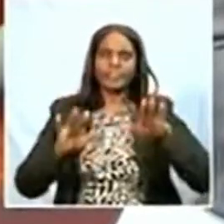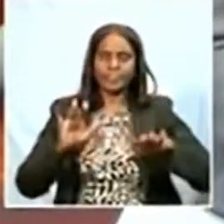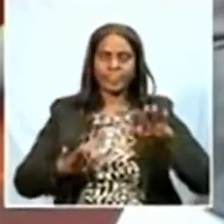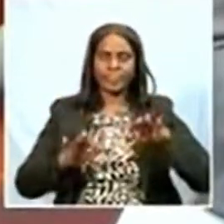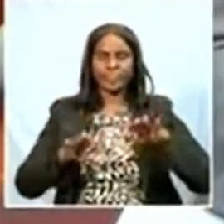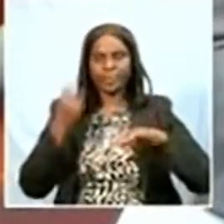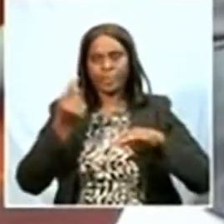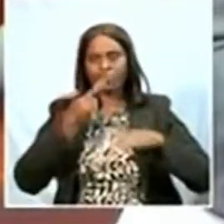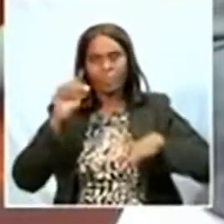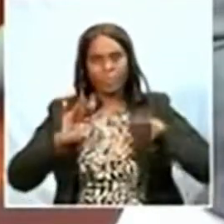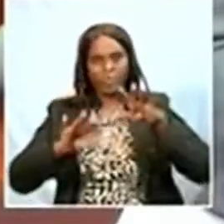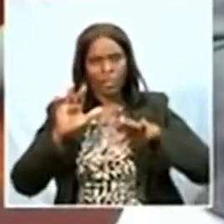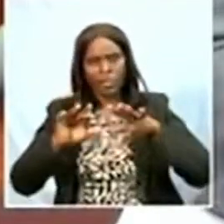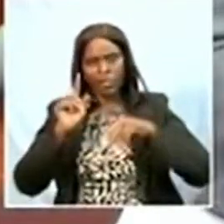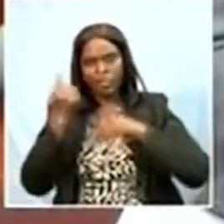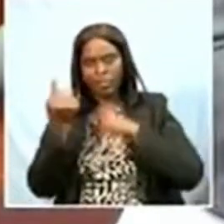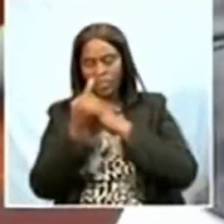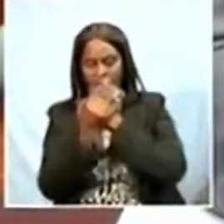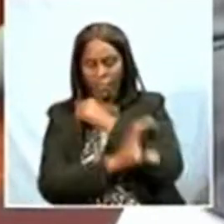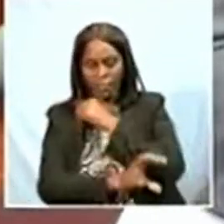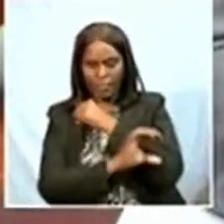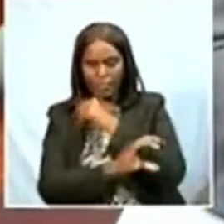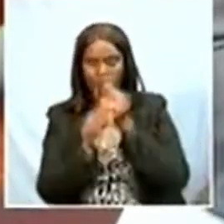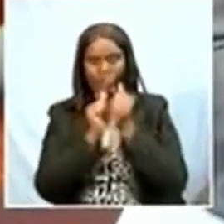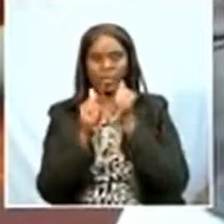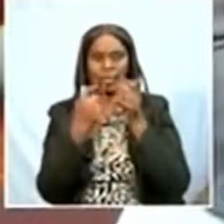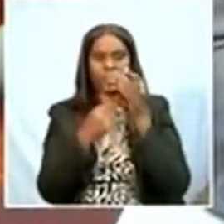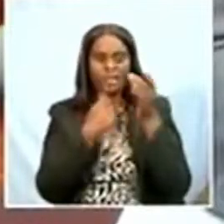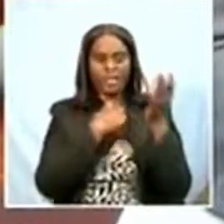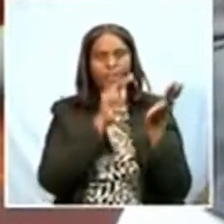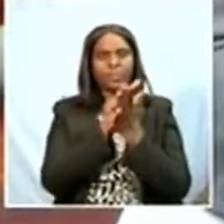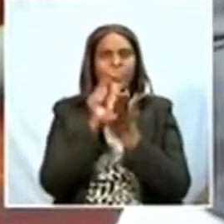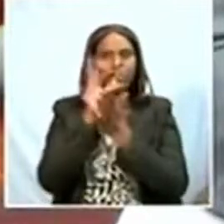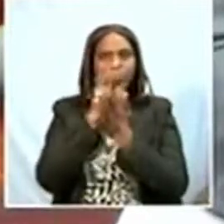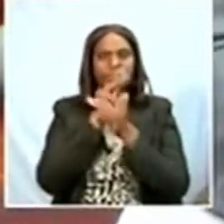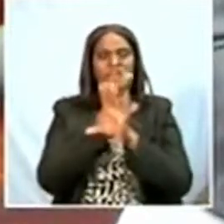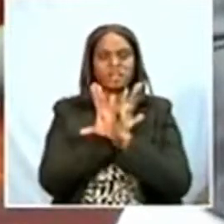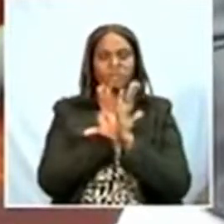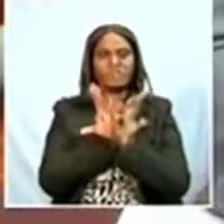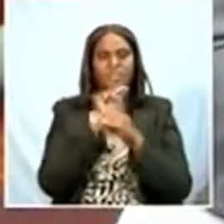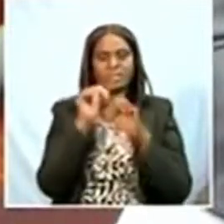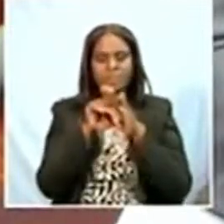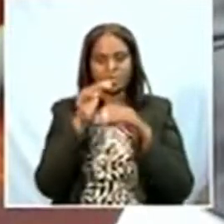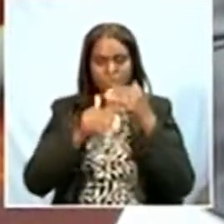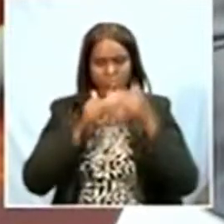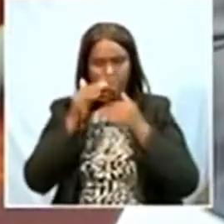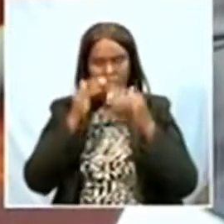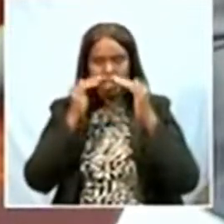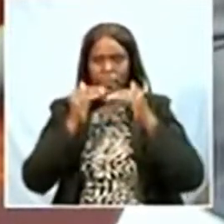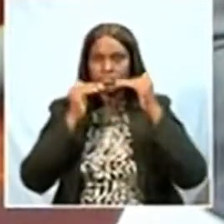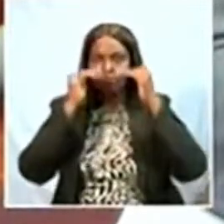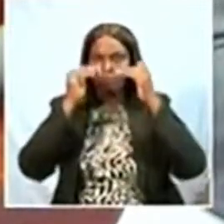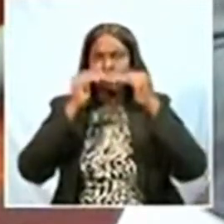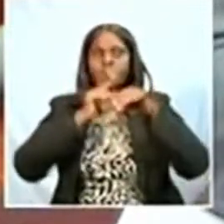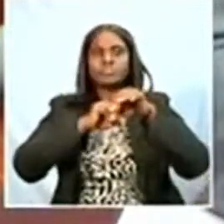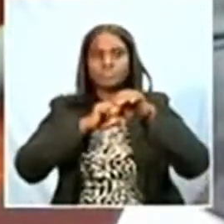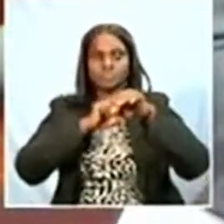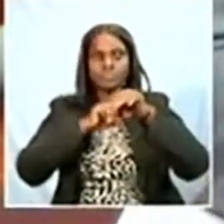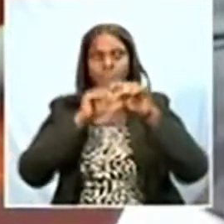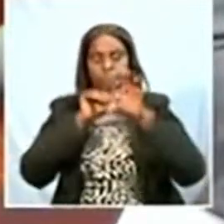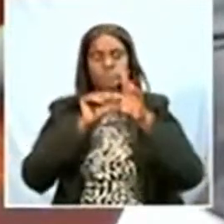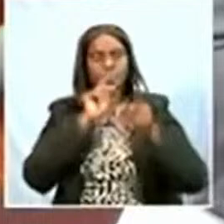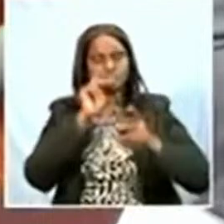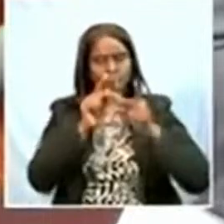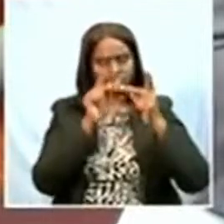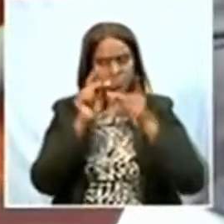of Angola, is the only one which has ratified so far. Zambia is in the next in terms of advanced stage in the process